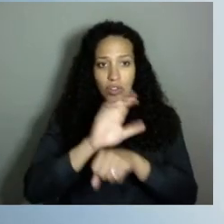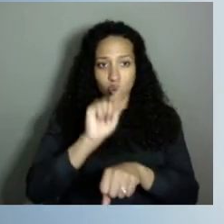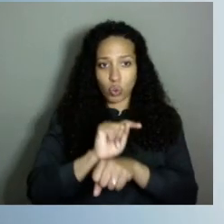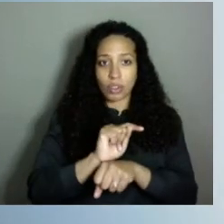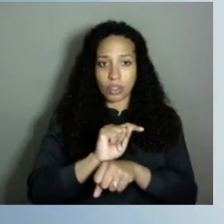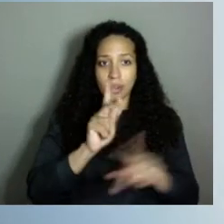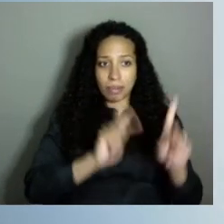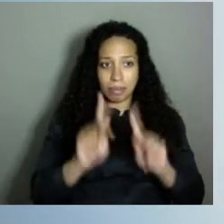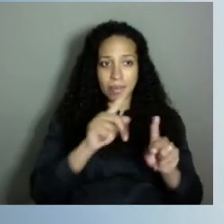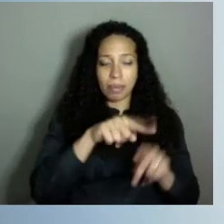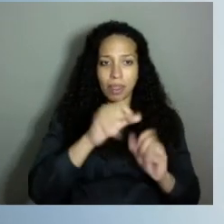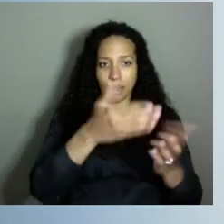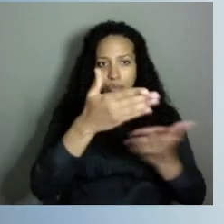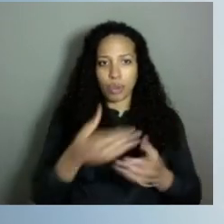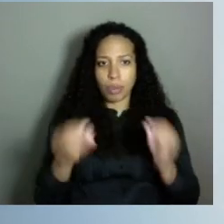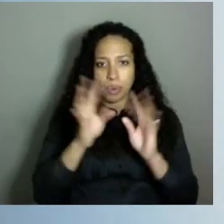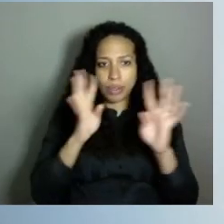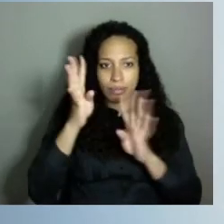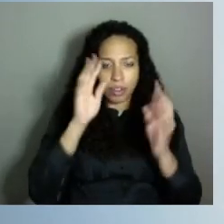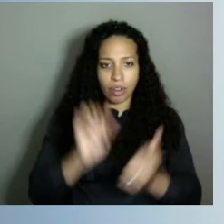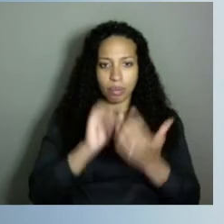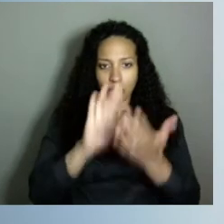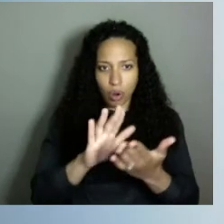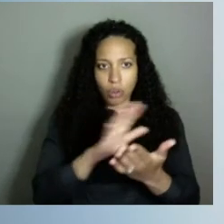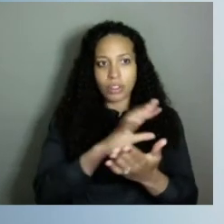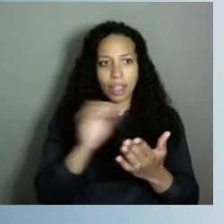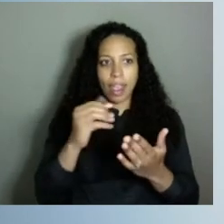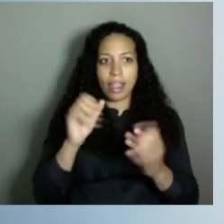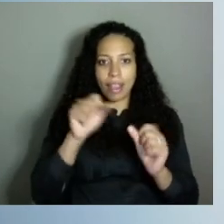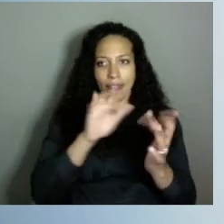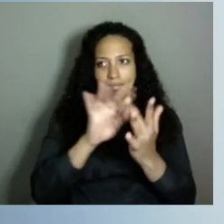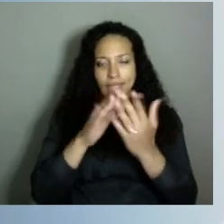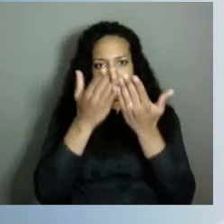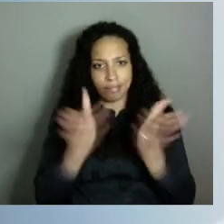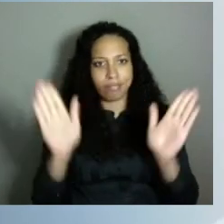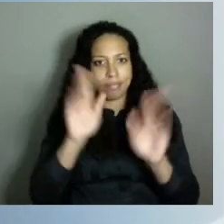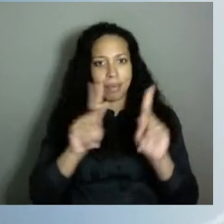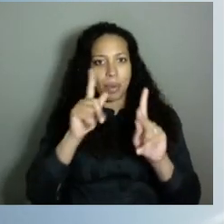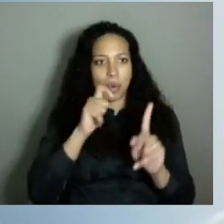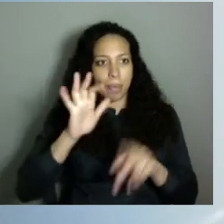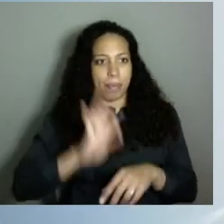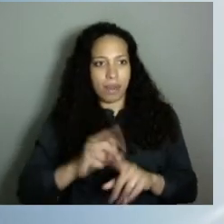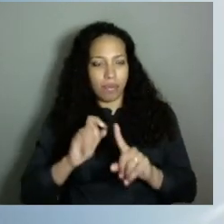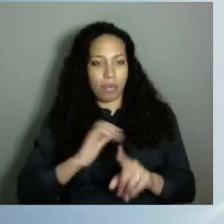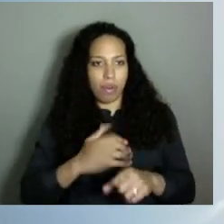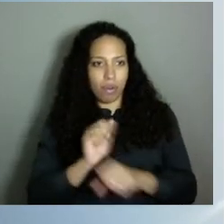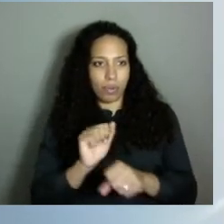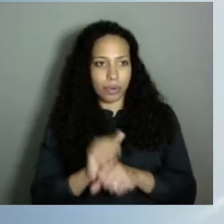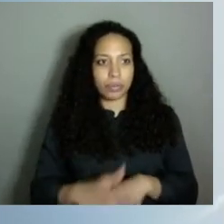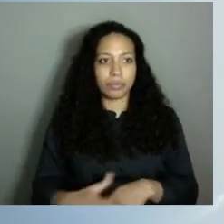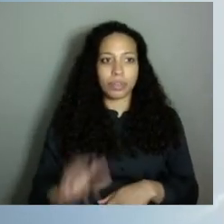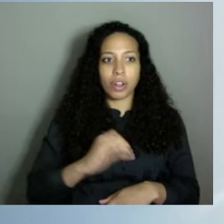innovative approaches and solve for a broader set of stakeholders as we advise our clients. In our technology group, we're looking for the best